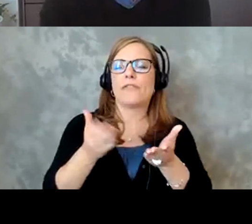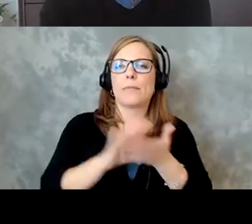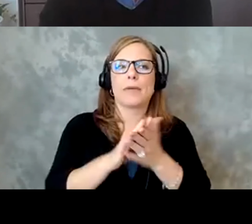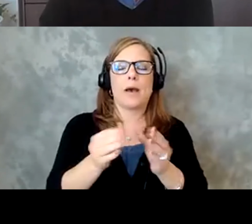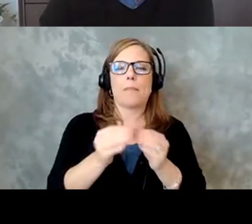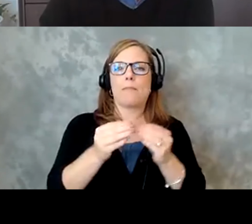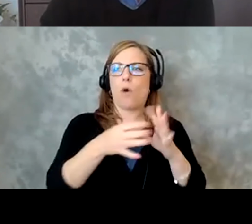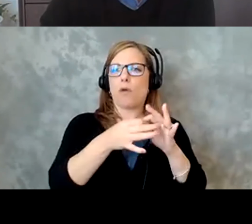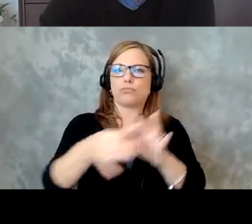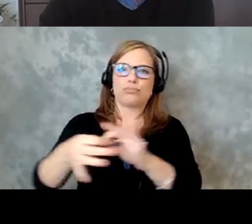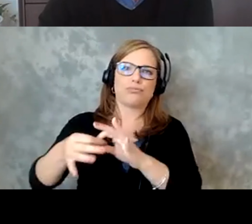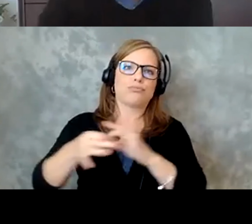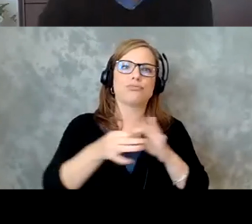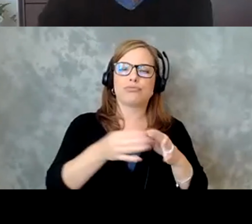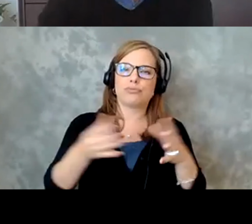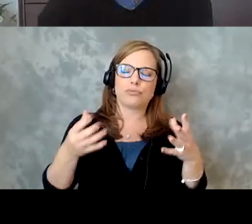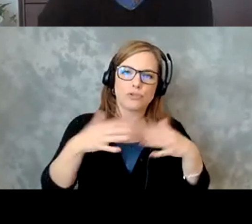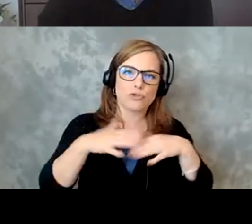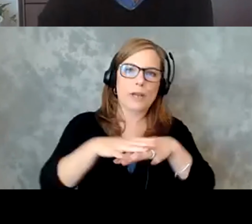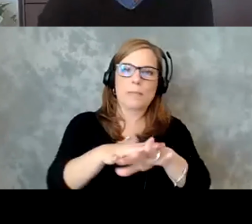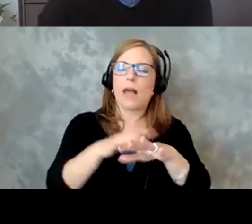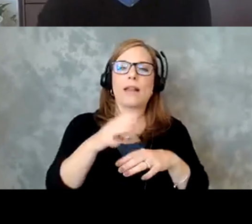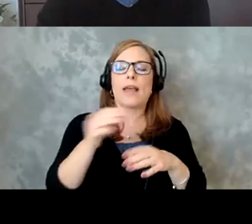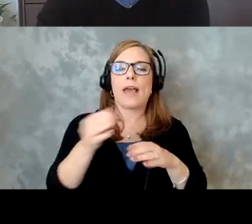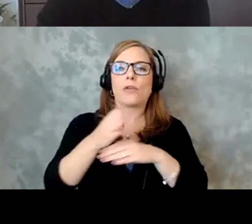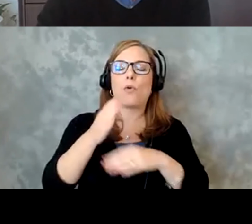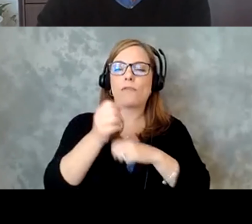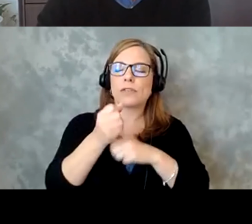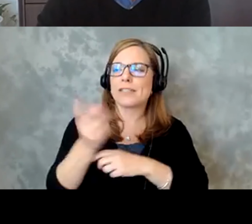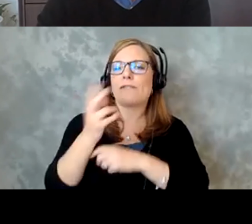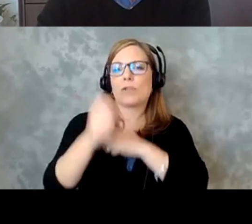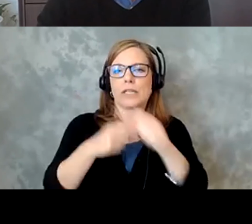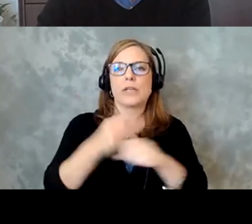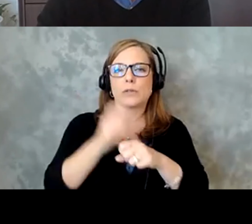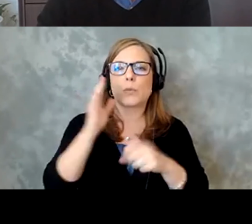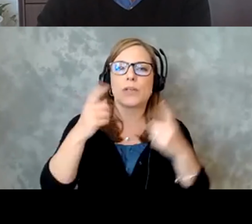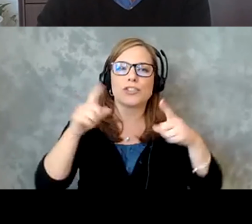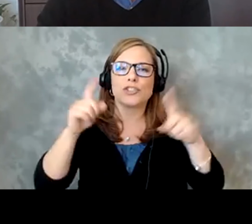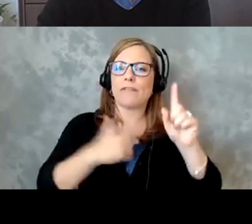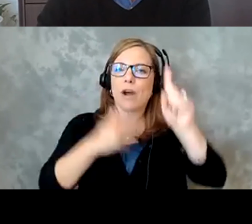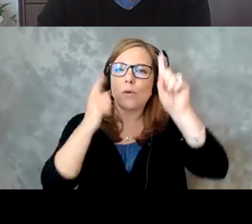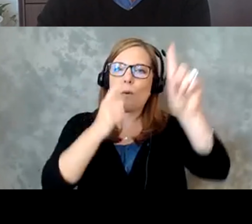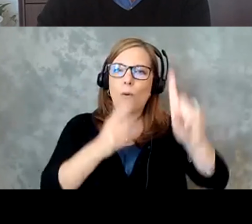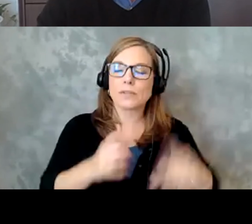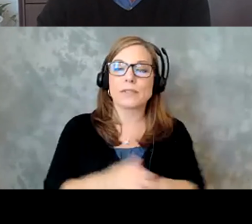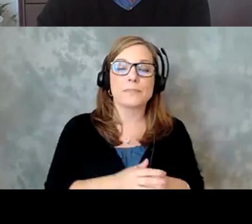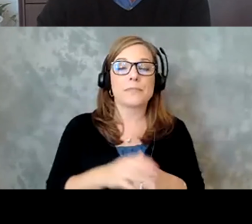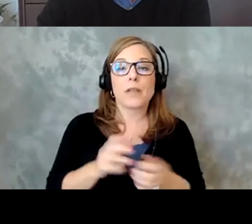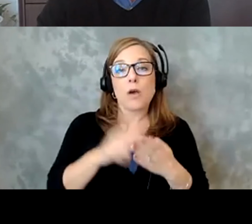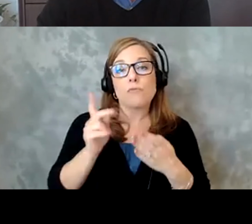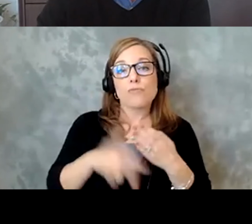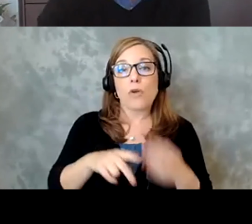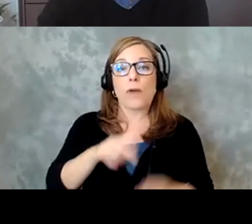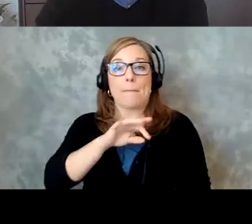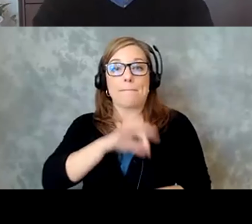I mentioned over the course of several years are achieved. Programs and benefits under CalAIM, and you've